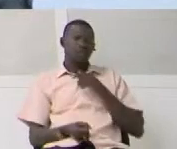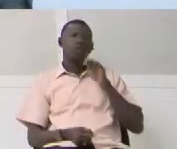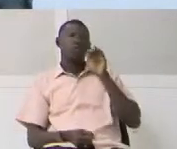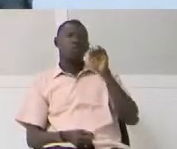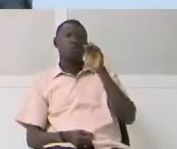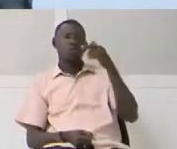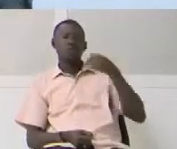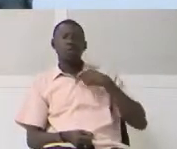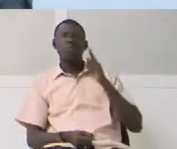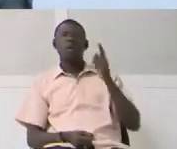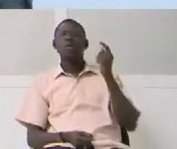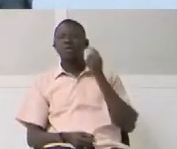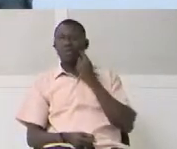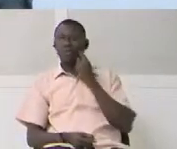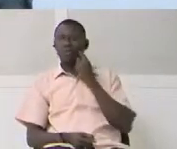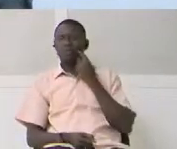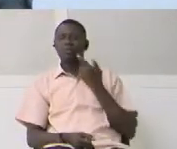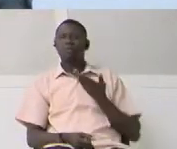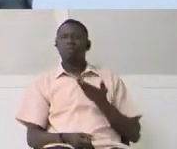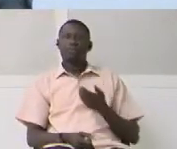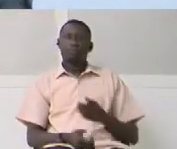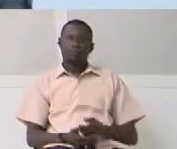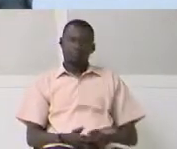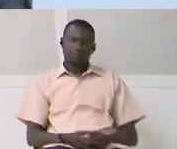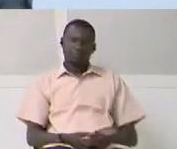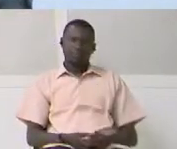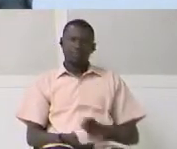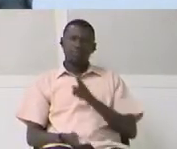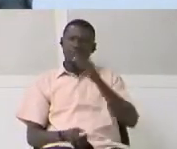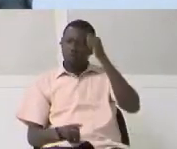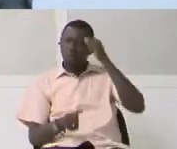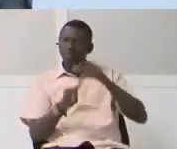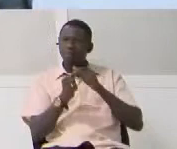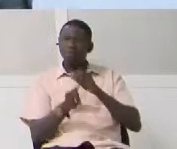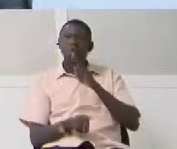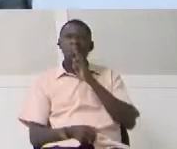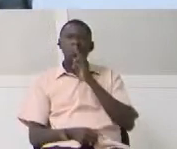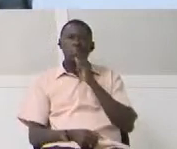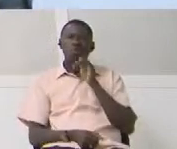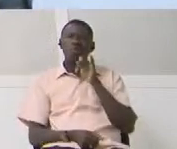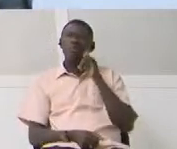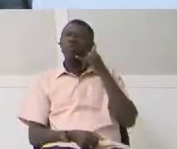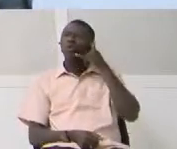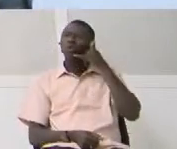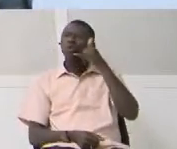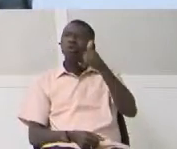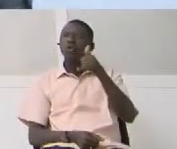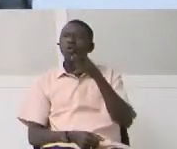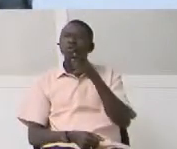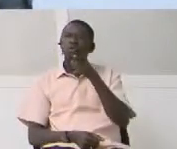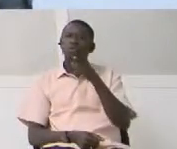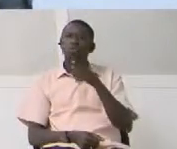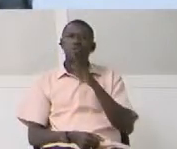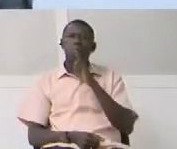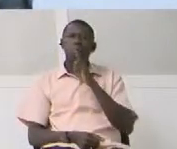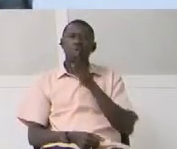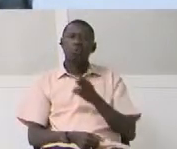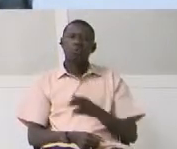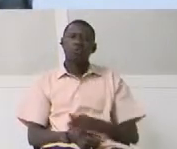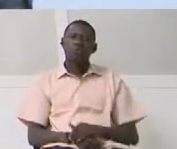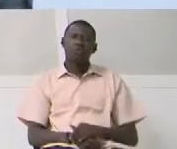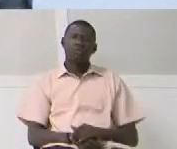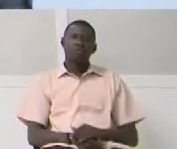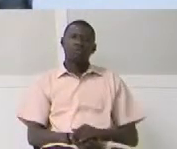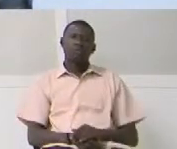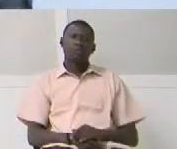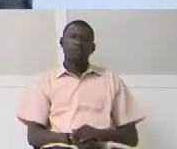it was after the accident one day I was called do you recall who called you atere ko nga kanala o monoma